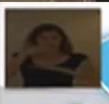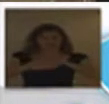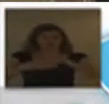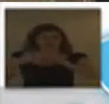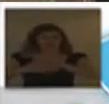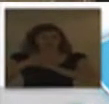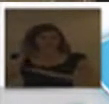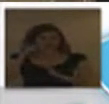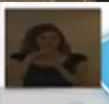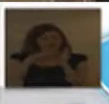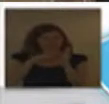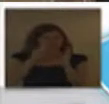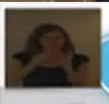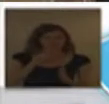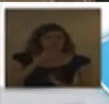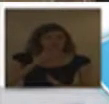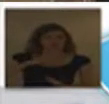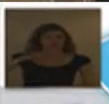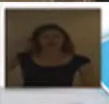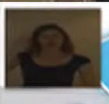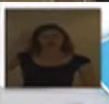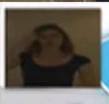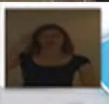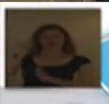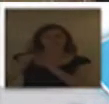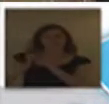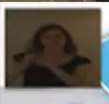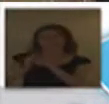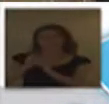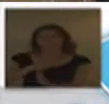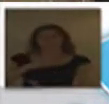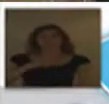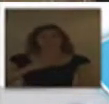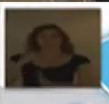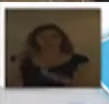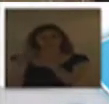with this limitation doesn't really develop skills, writing skills.